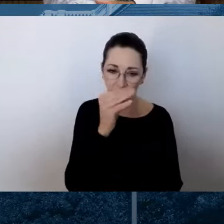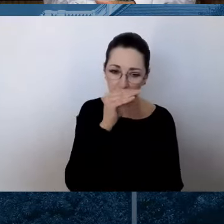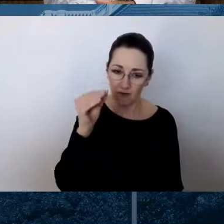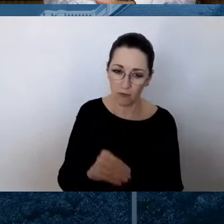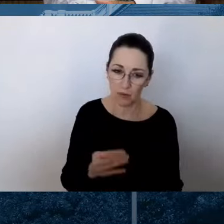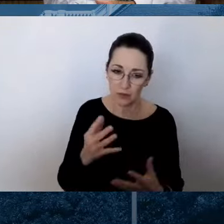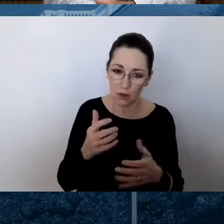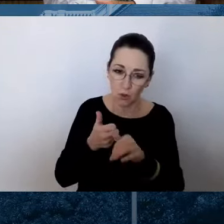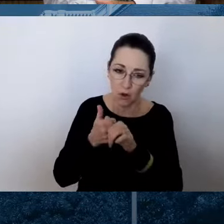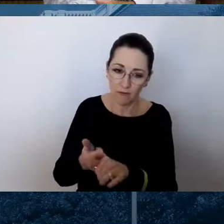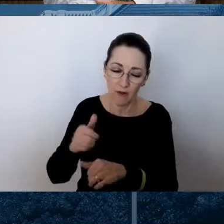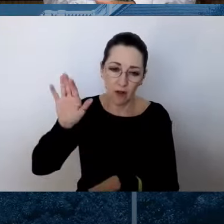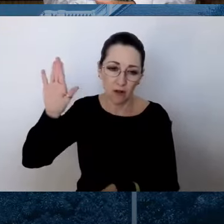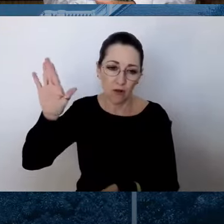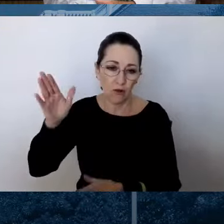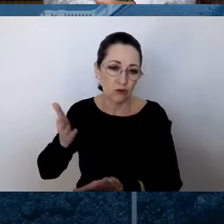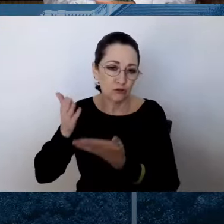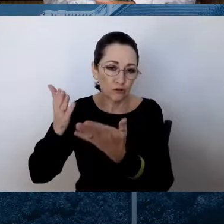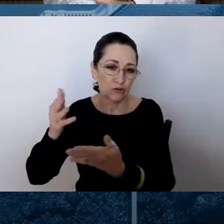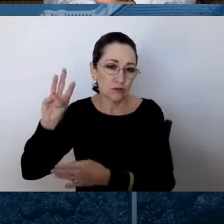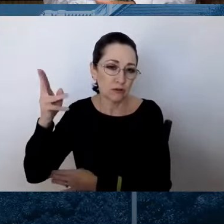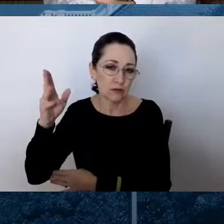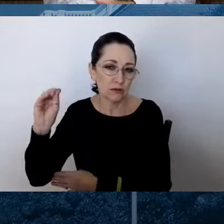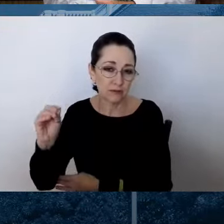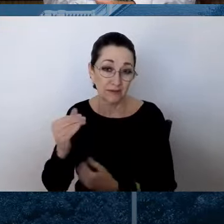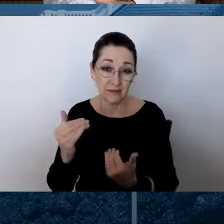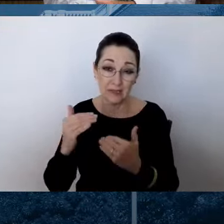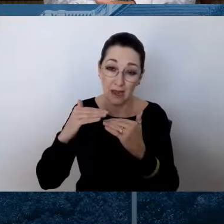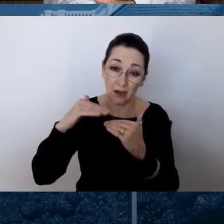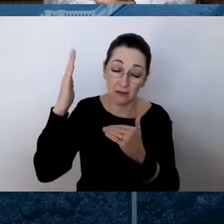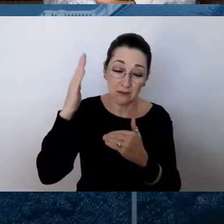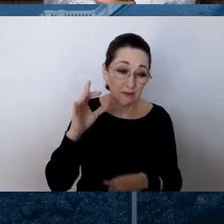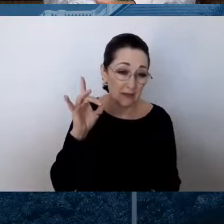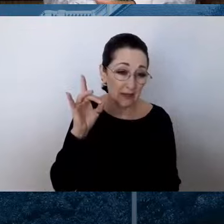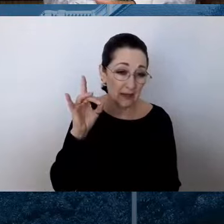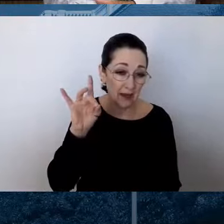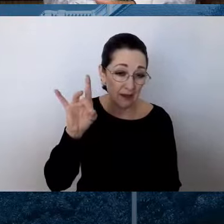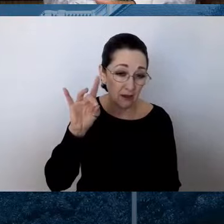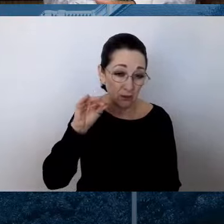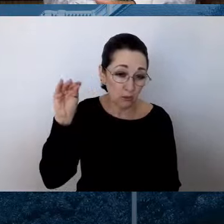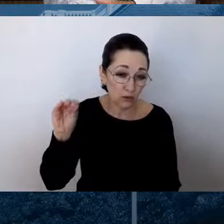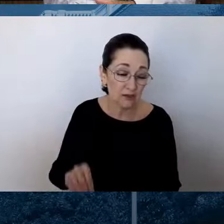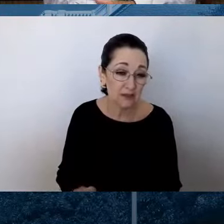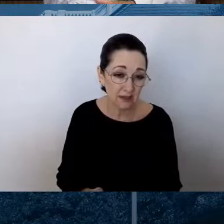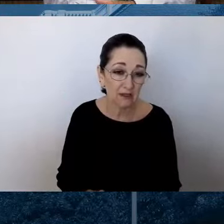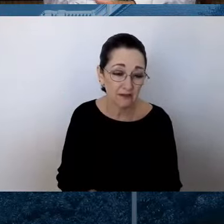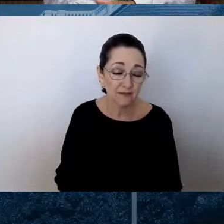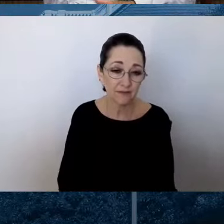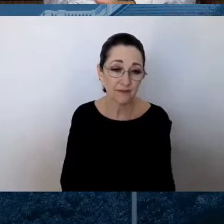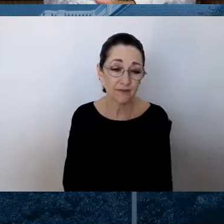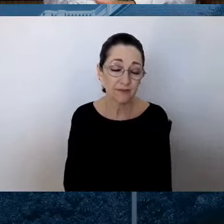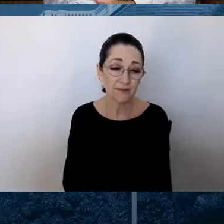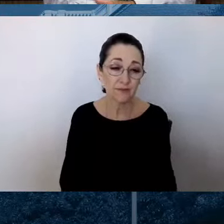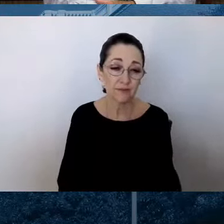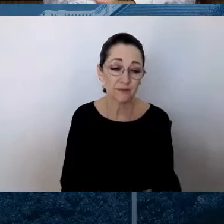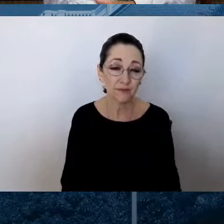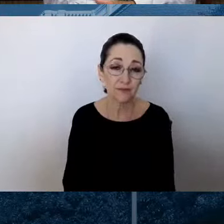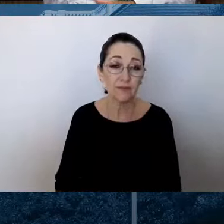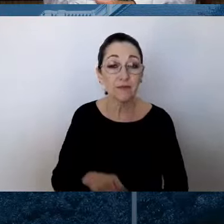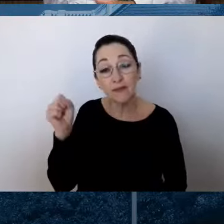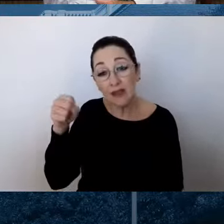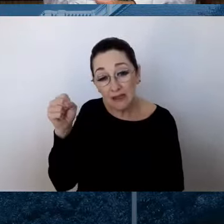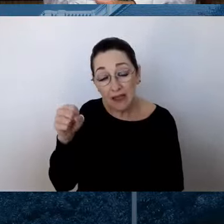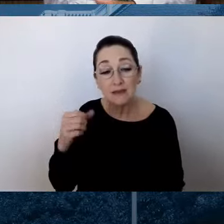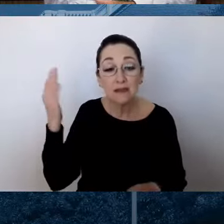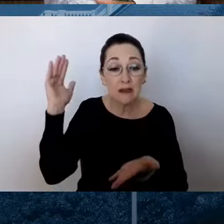up at 8.7%. And part of that is the fact that there's less testing going on. And we'll